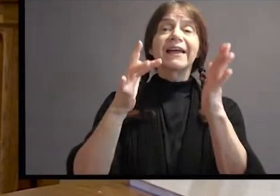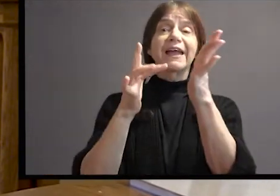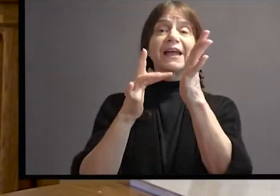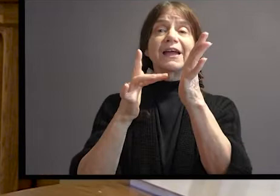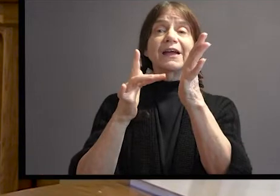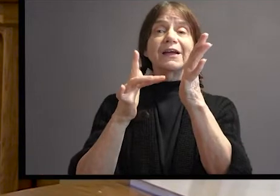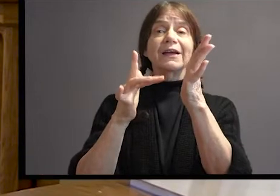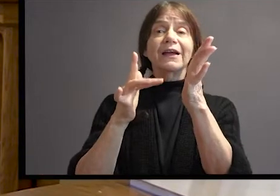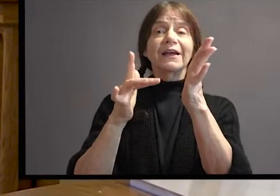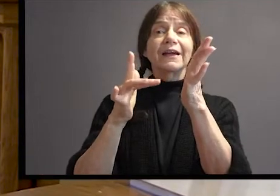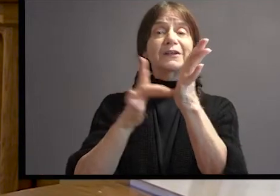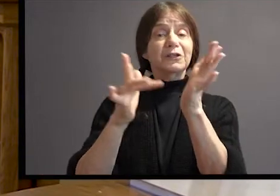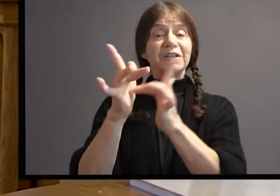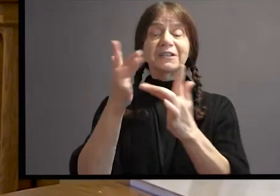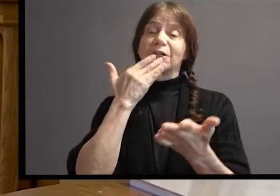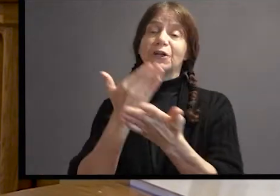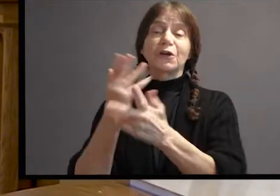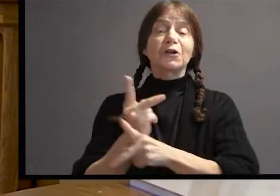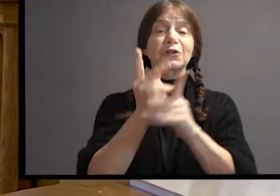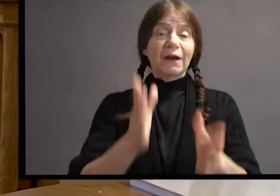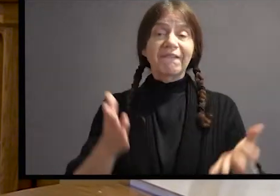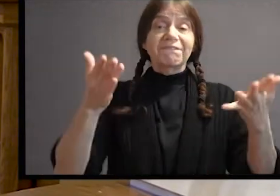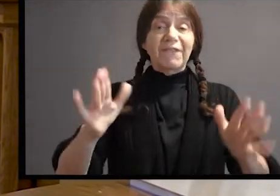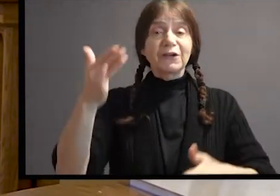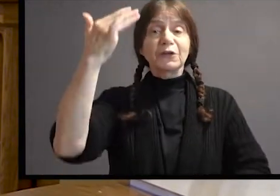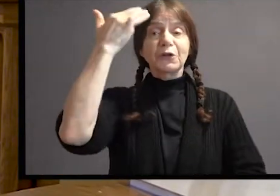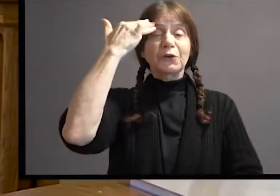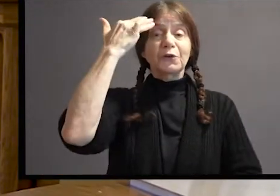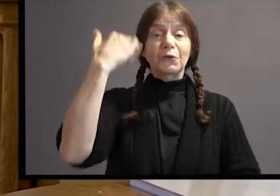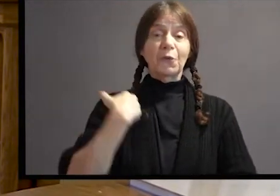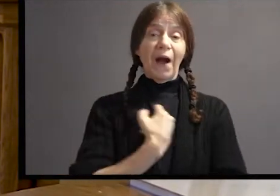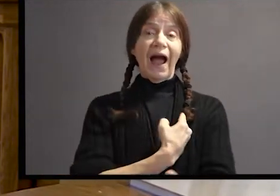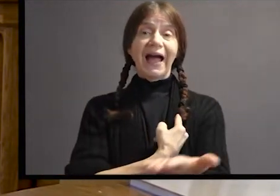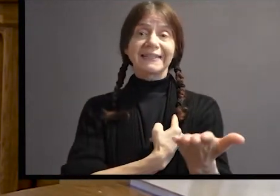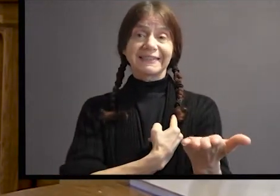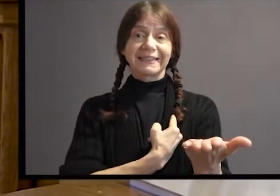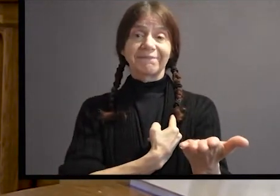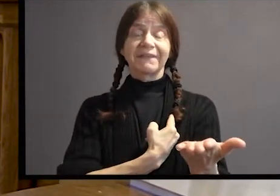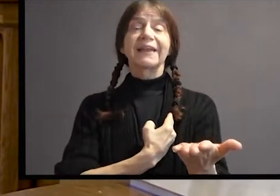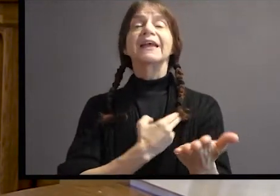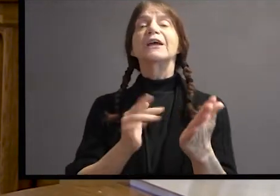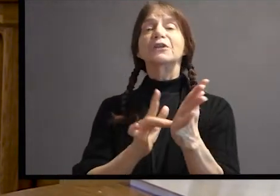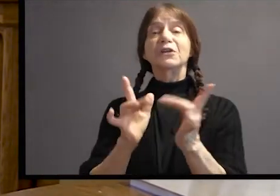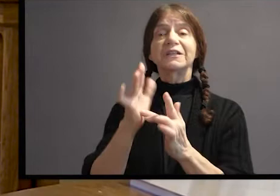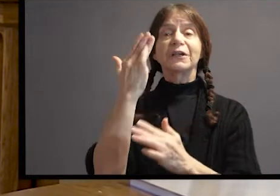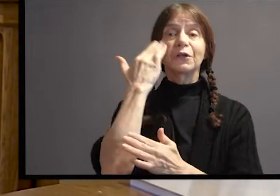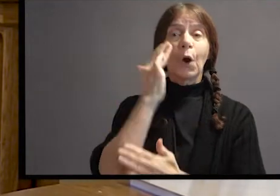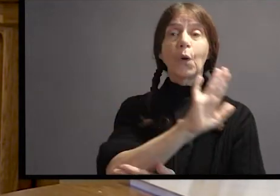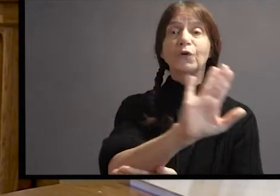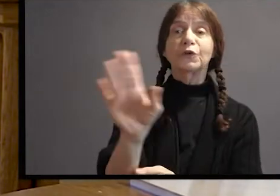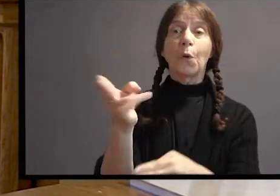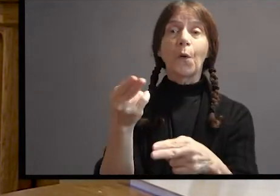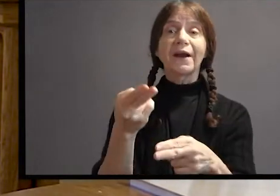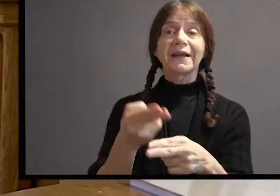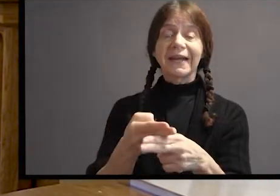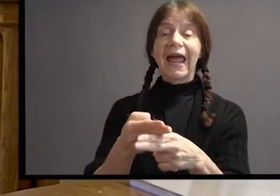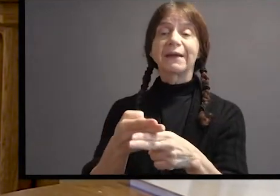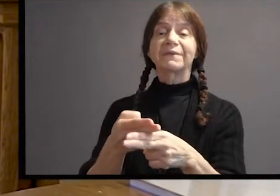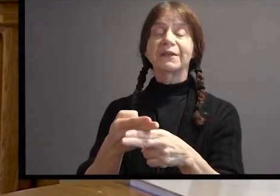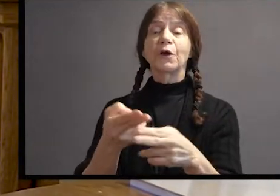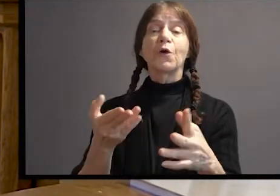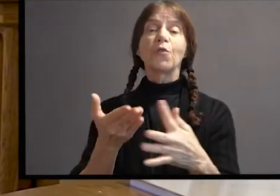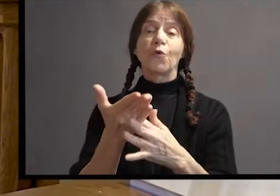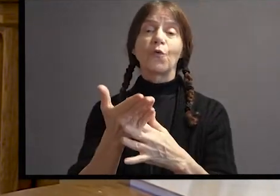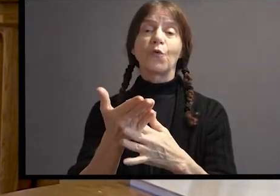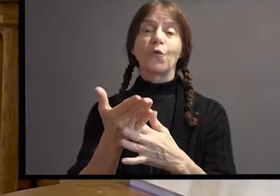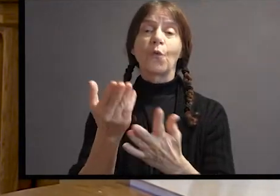wonderfully in our mother's womb. Jesus has also called you by name in the quiet water and word